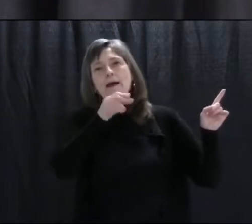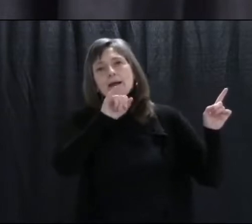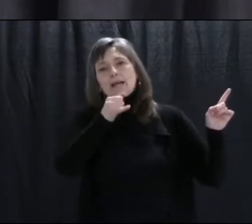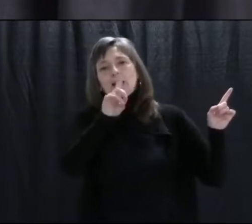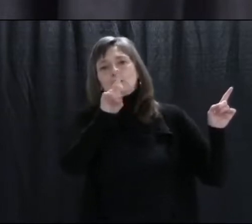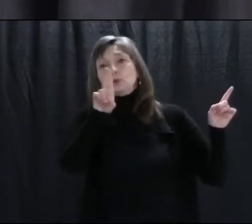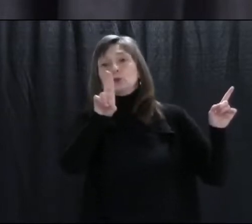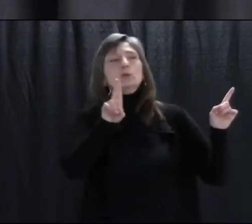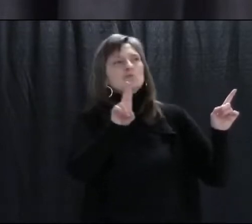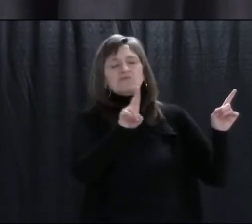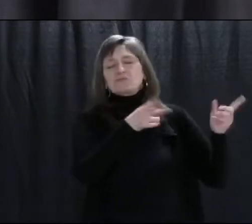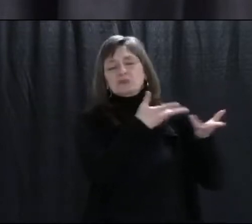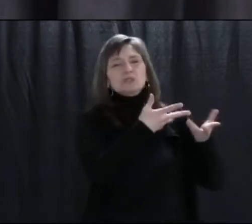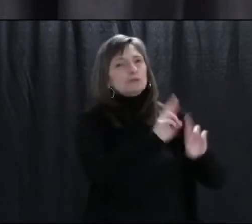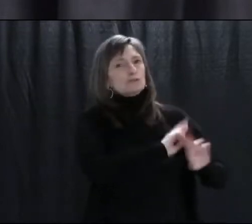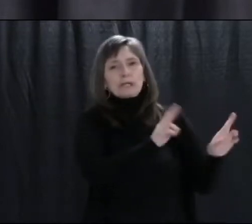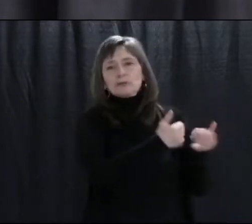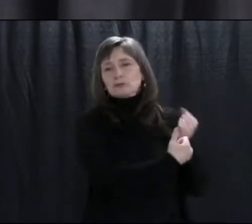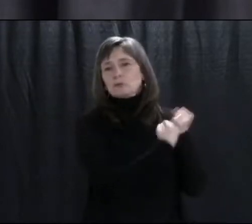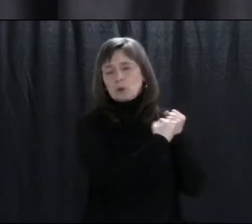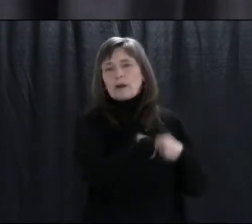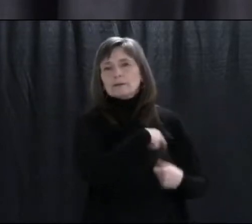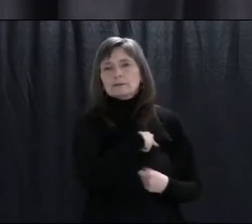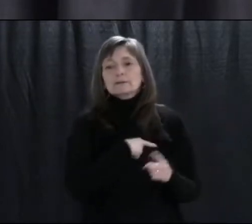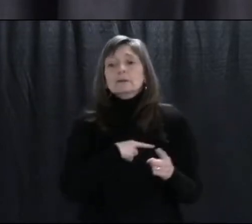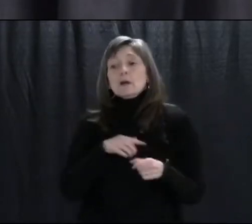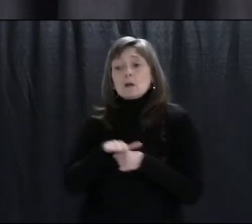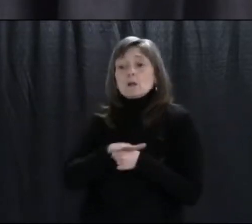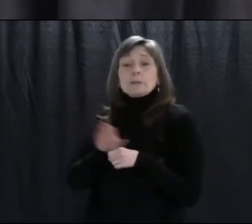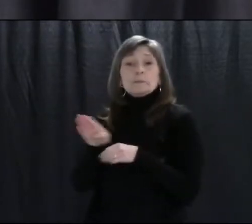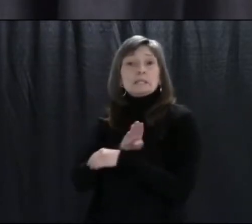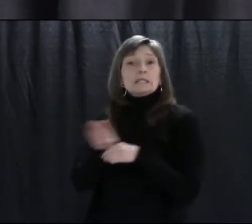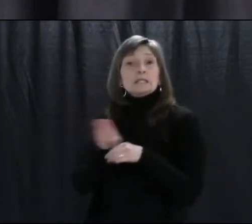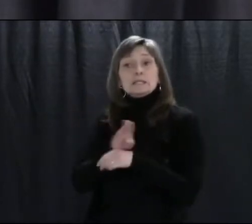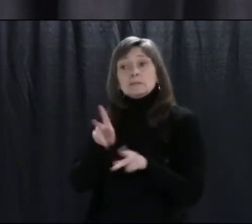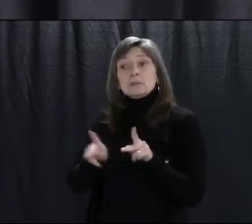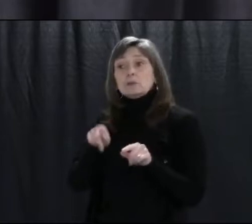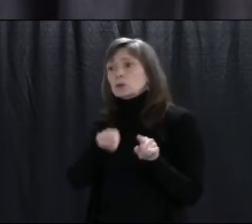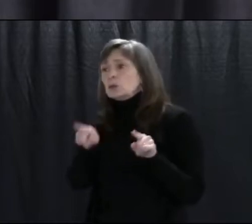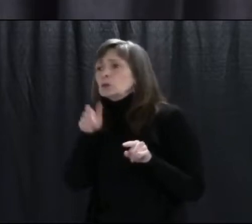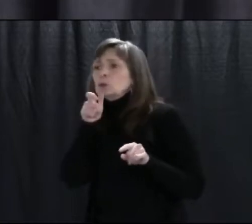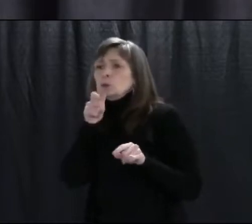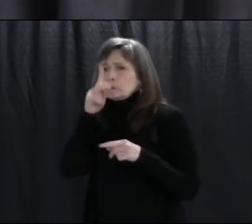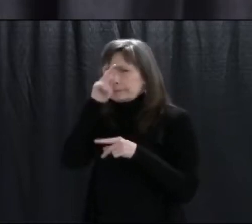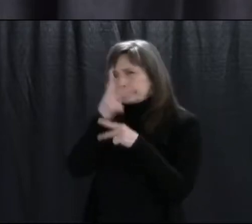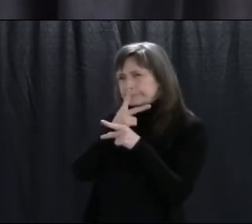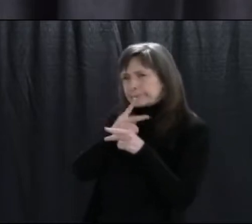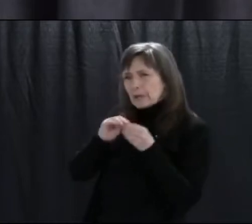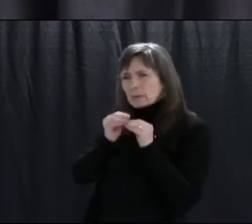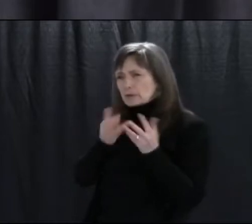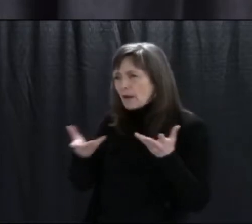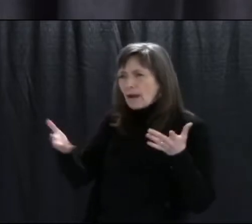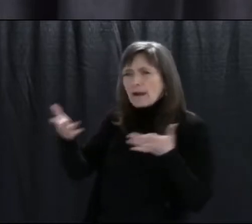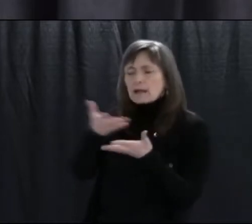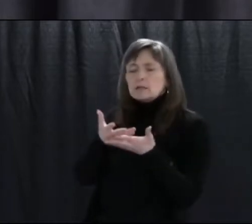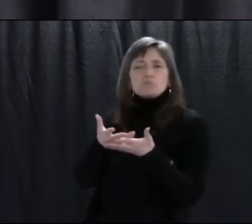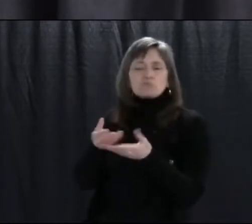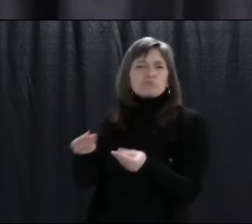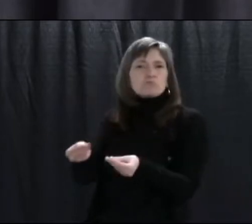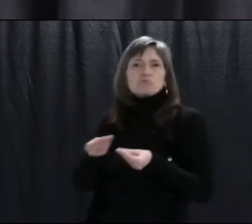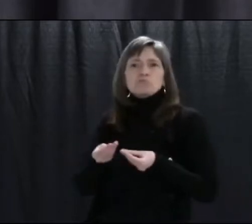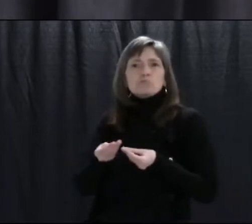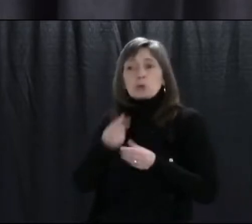met. I've spoken with local business leaders and logistics people who have also offered their services at